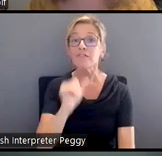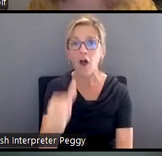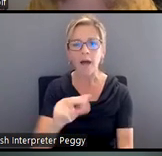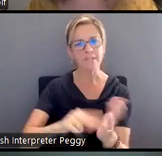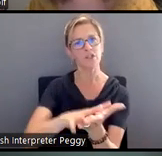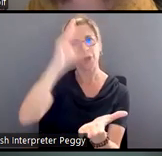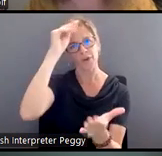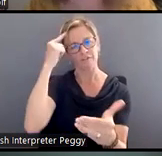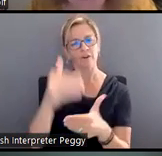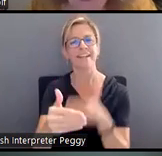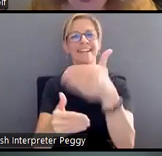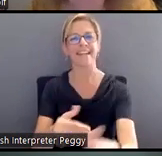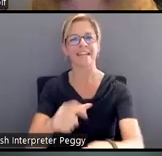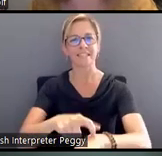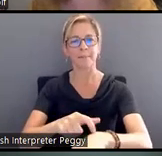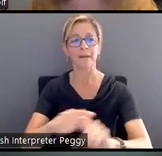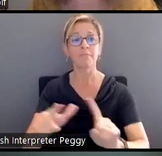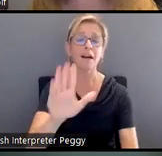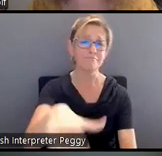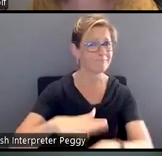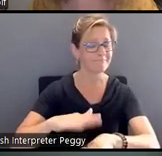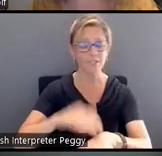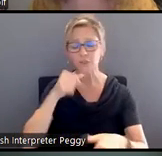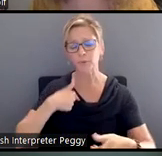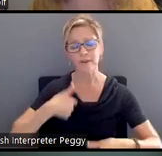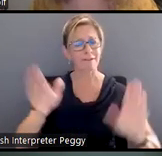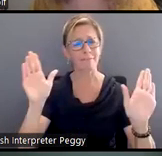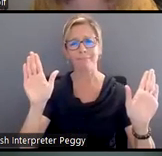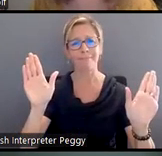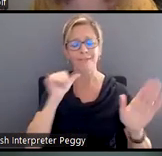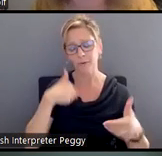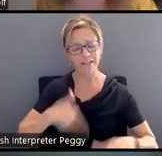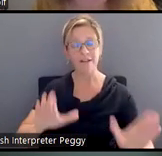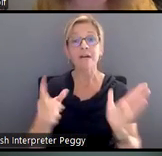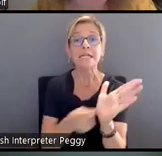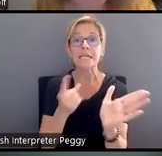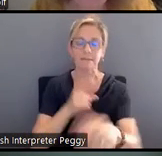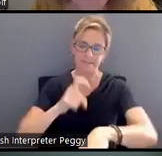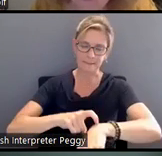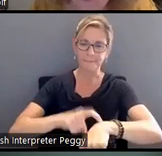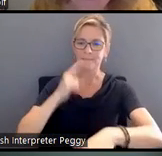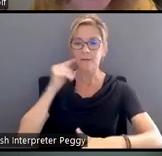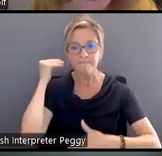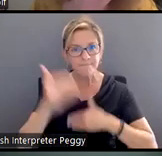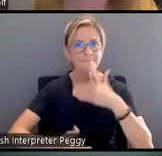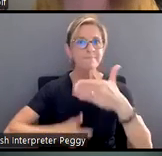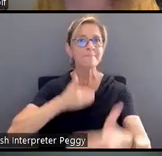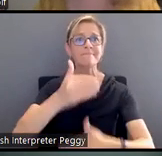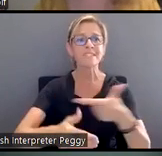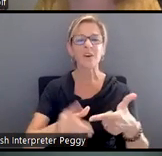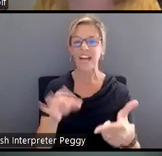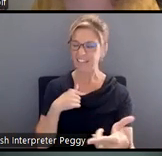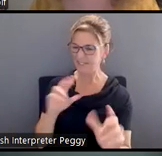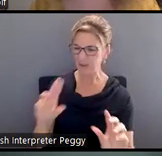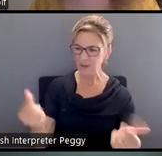change? I would encourage you not to give up too quickly though, because sometimes things just take time. So we don't want to be too quick to ditch something just